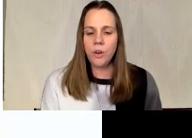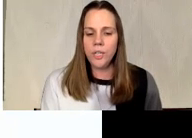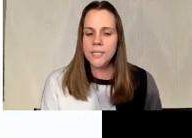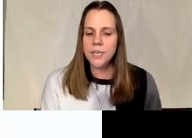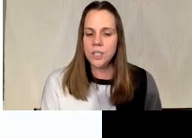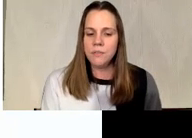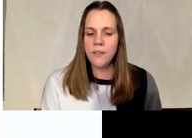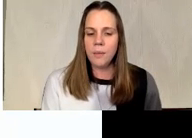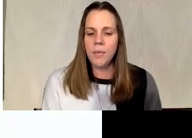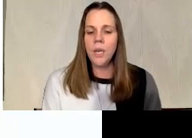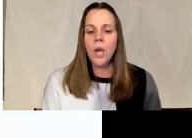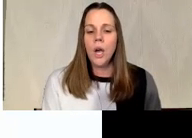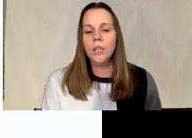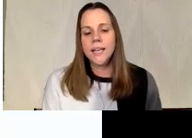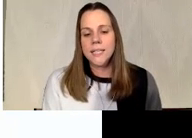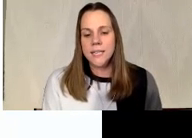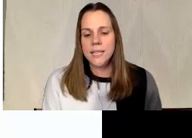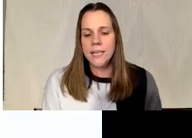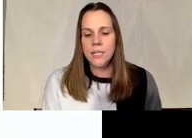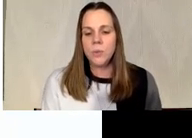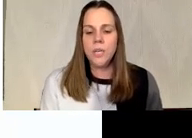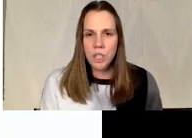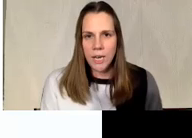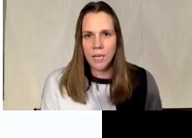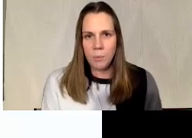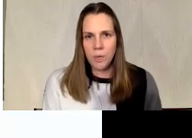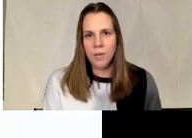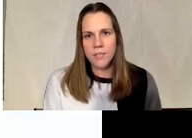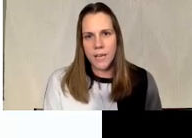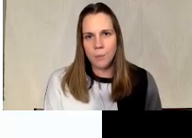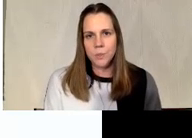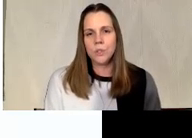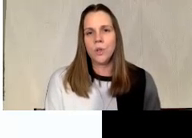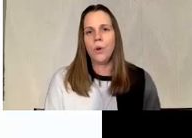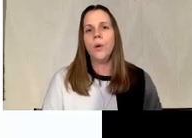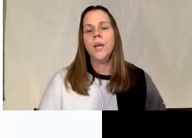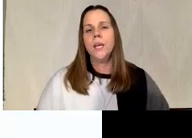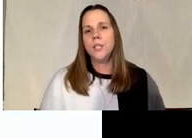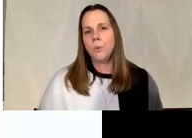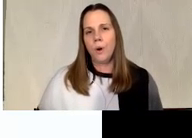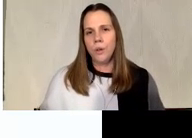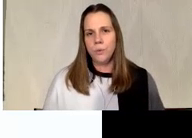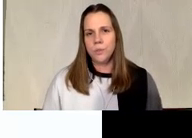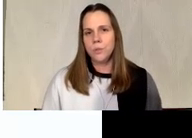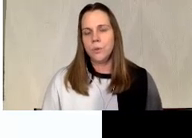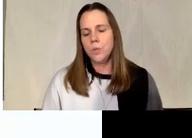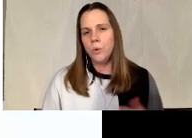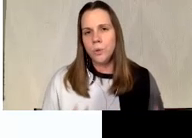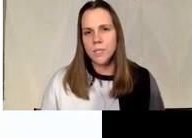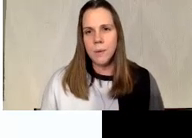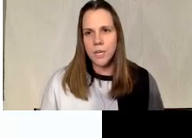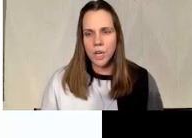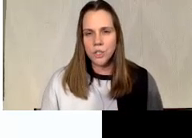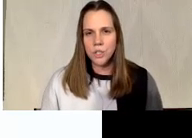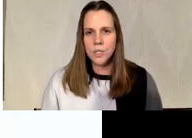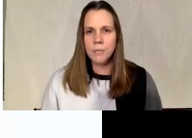system at early stages of development are less and less likely to initiate communicative attempts. So kids who don't use